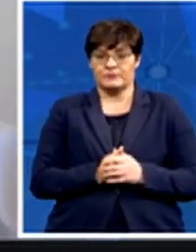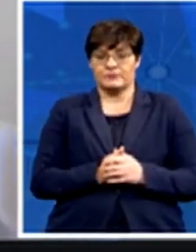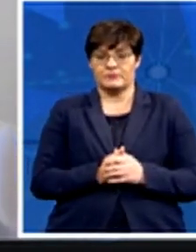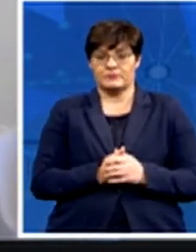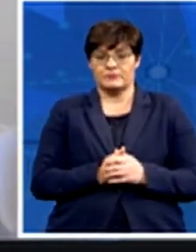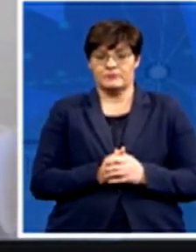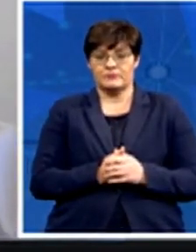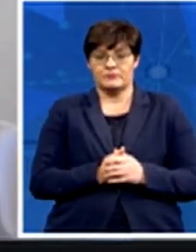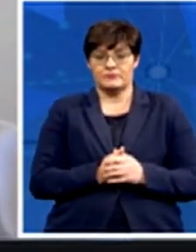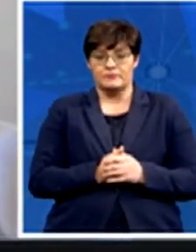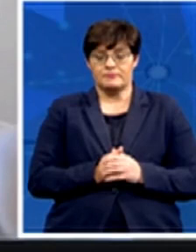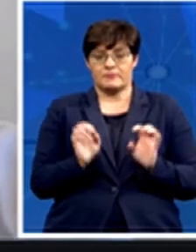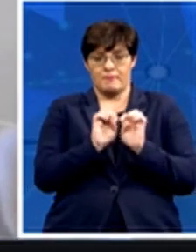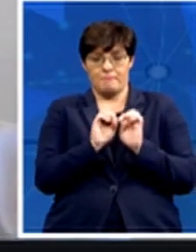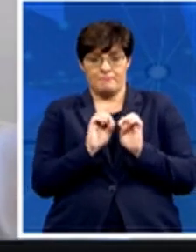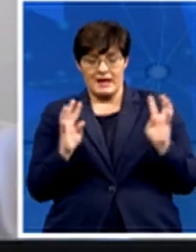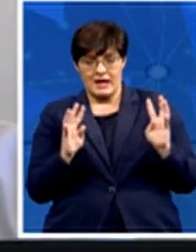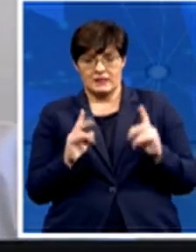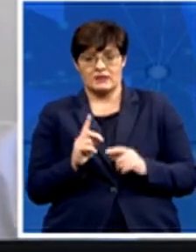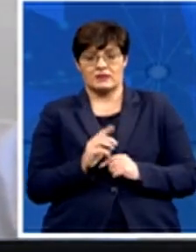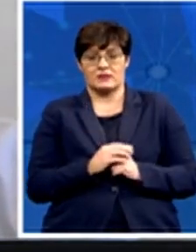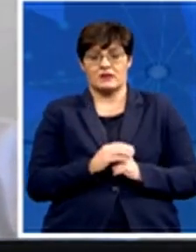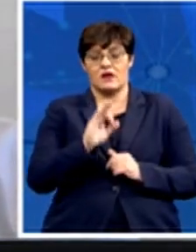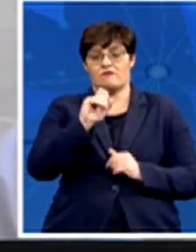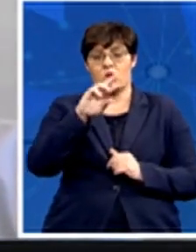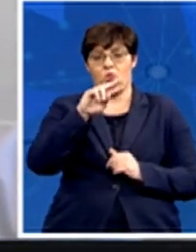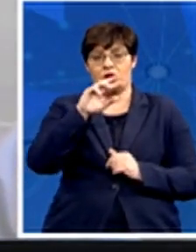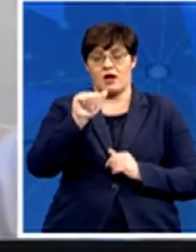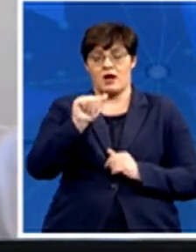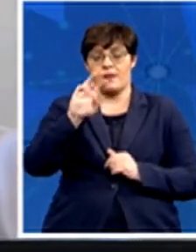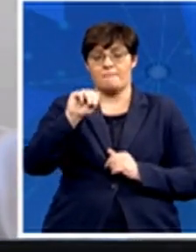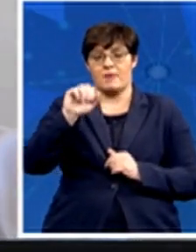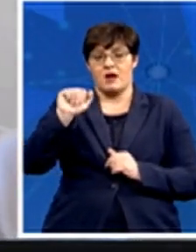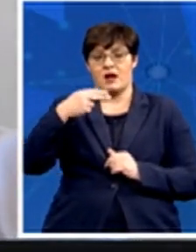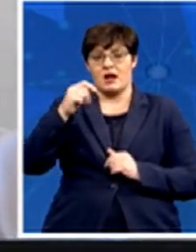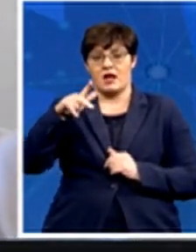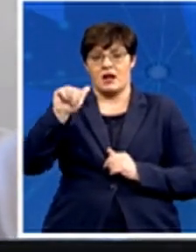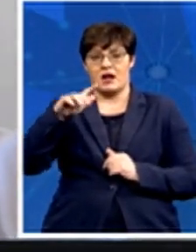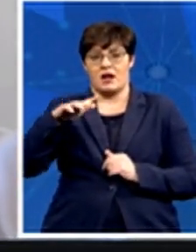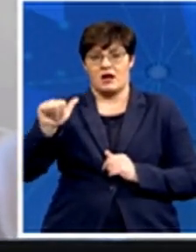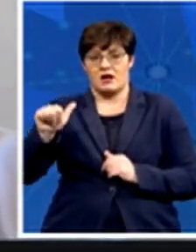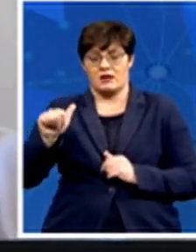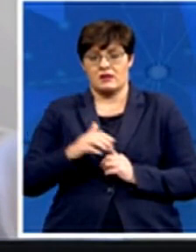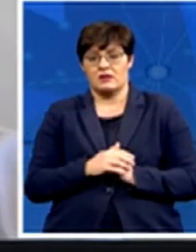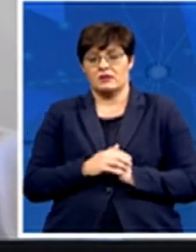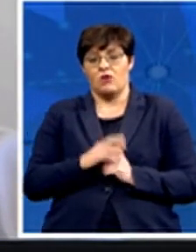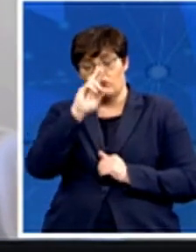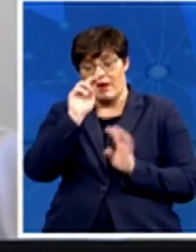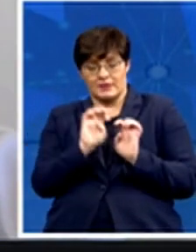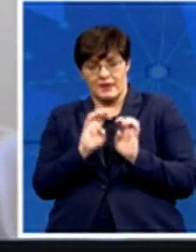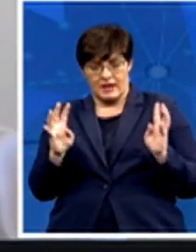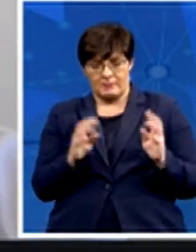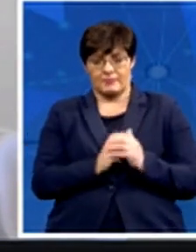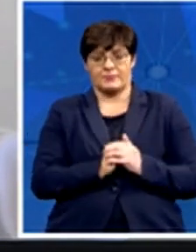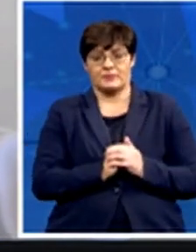be Ms. Flora Mashala. I think I'll take this opportunity to remind our panelists to please put their videos on